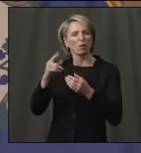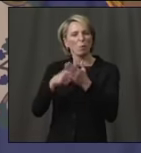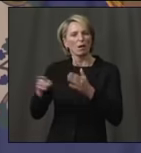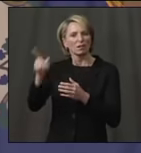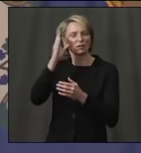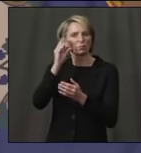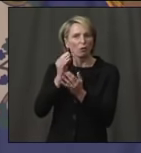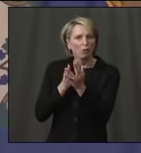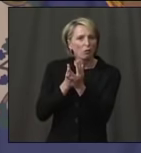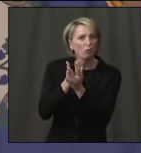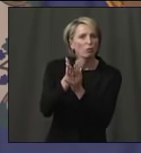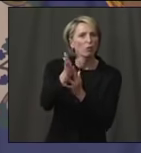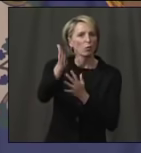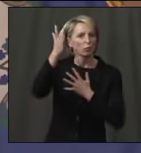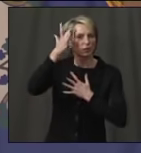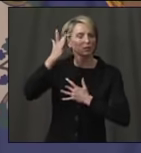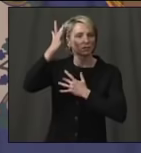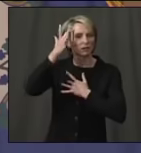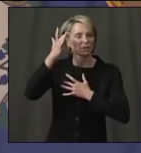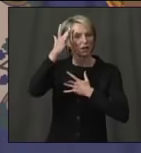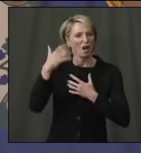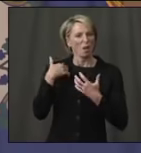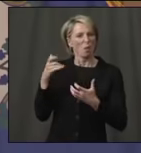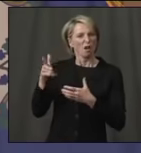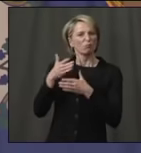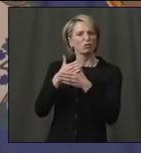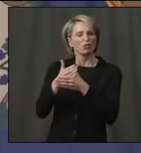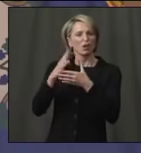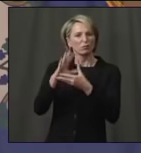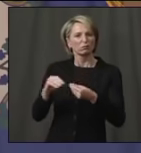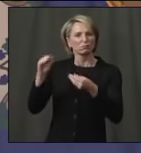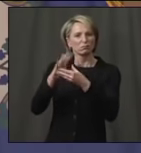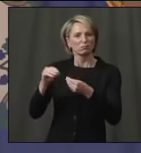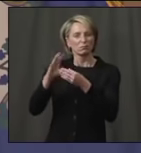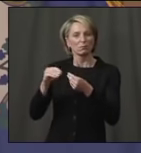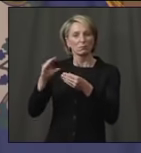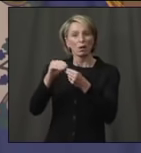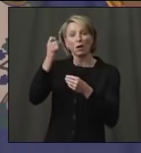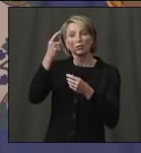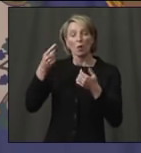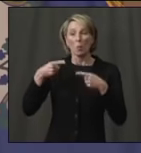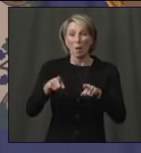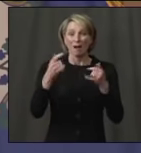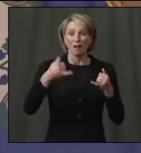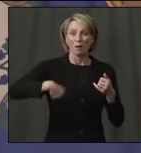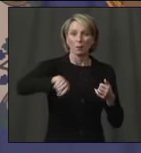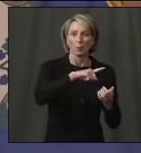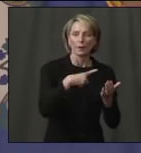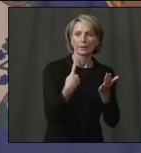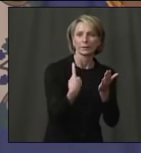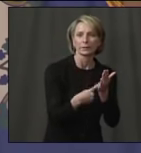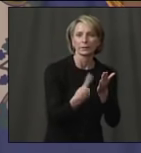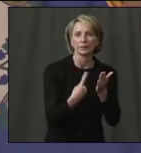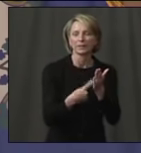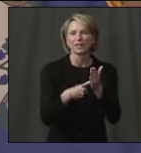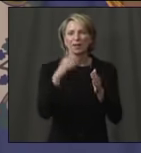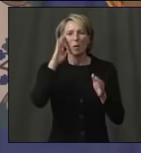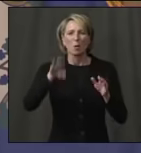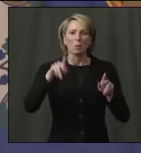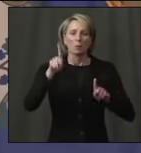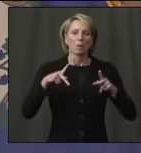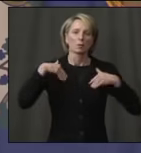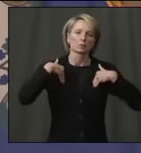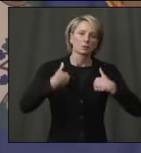of the state tries to figure out how fast we get back to work. Hey, these social distancing laws are getting kind of tiresome for